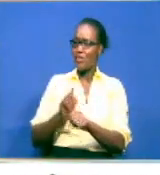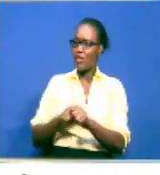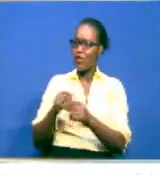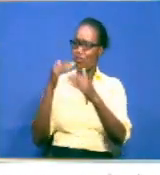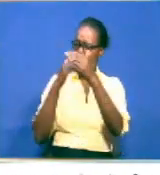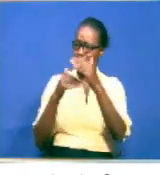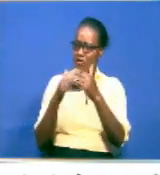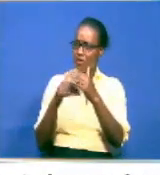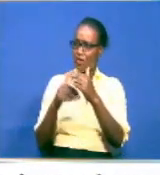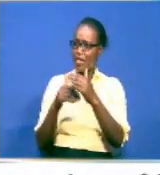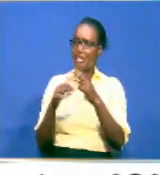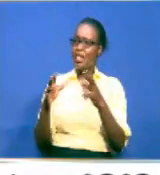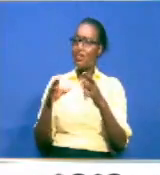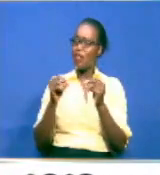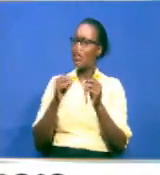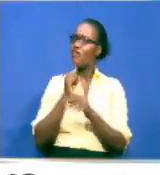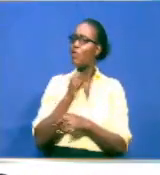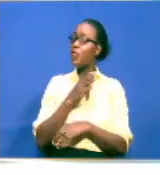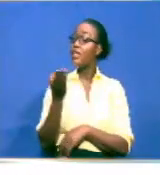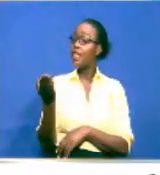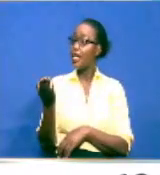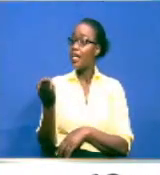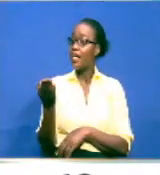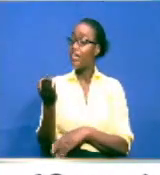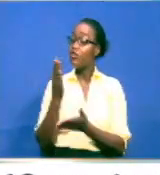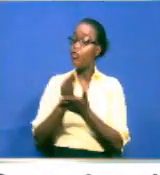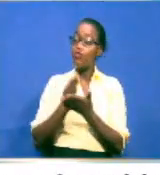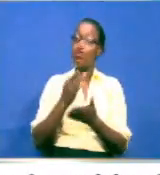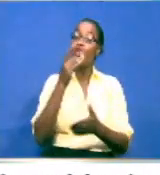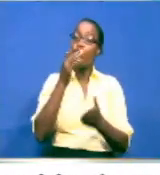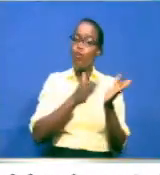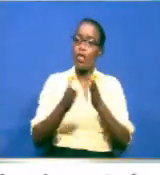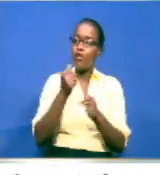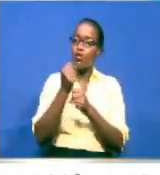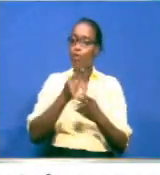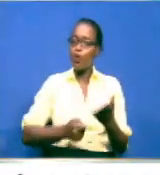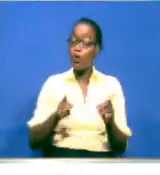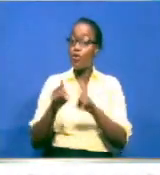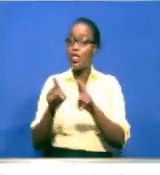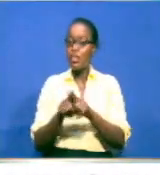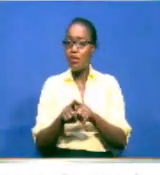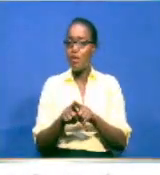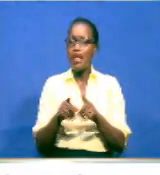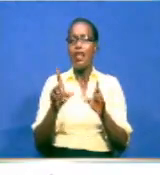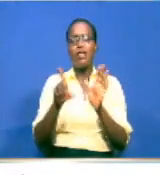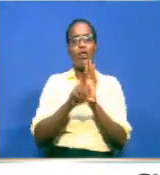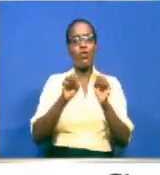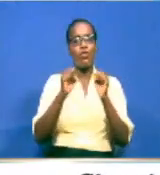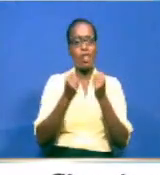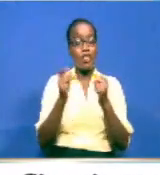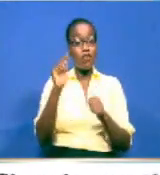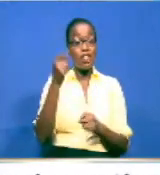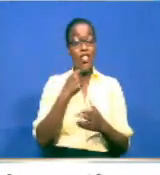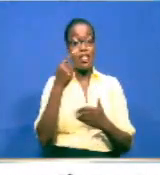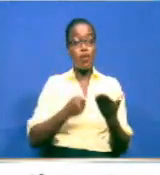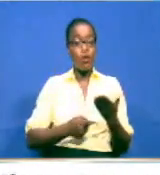received, as a legislator, have you received some of the complaints? And what exactly are you planning to do on the same? Law Society of Kenya did say that they